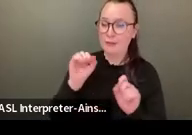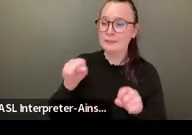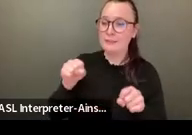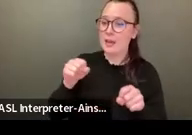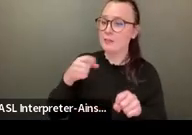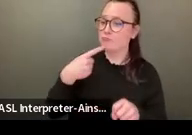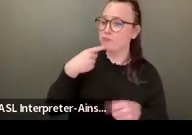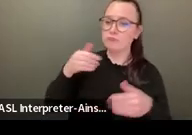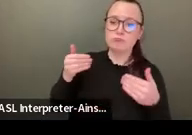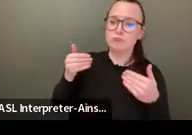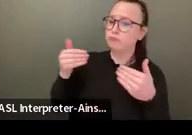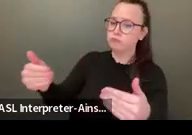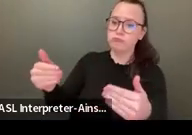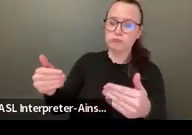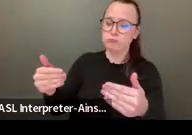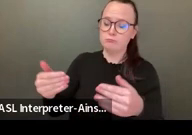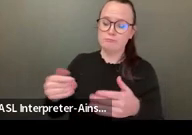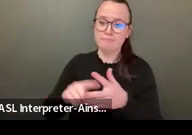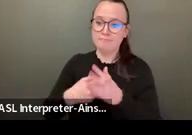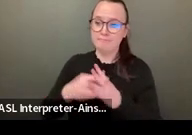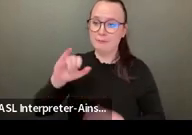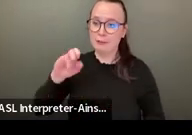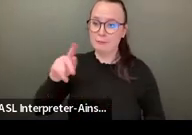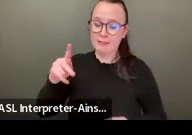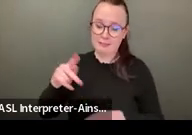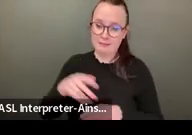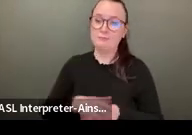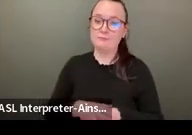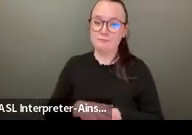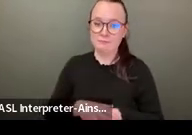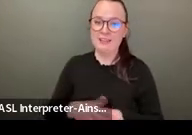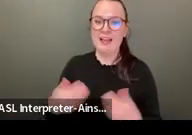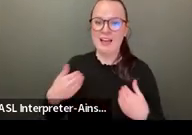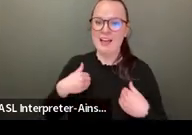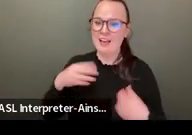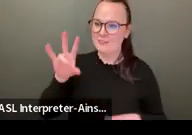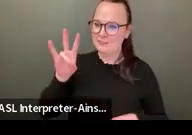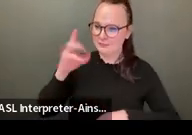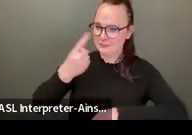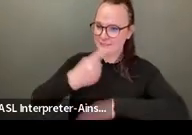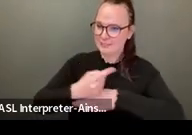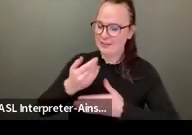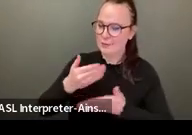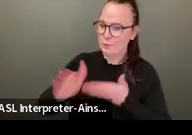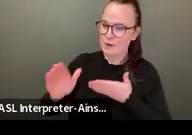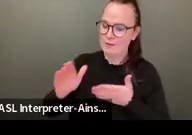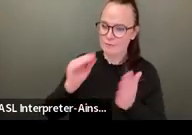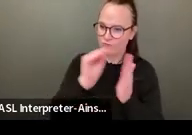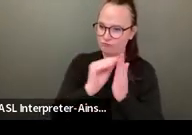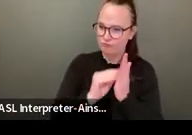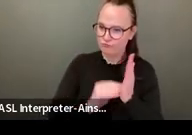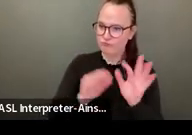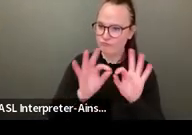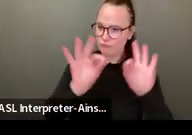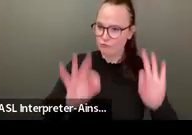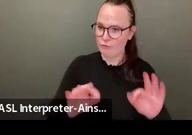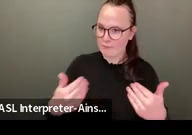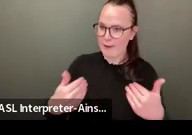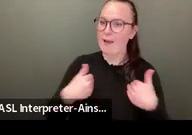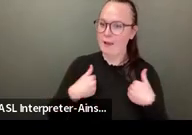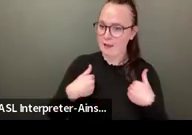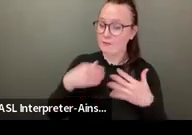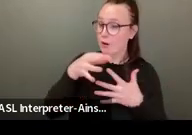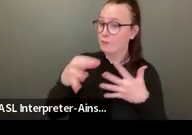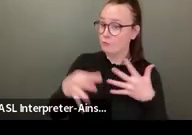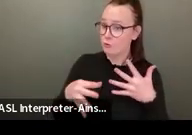than 7 days. There is a 7-day waiver form. It is optional. However, it is not optional for you to